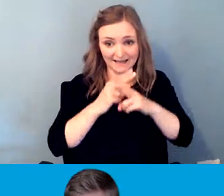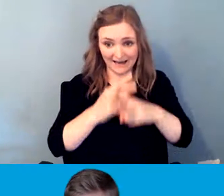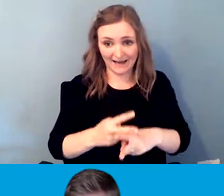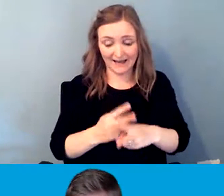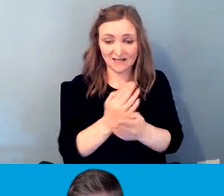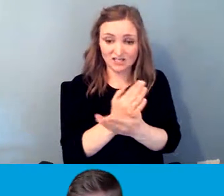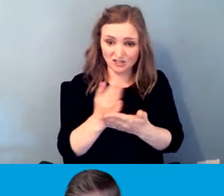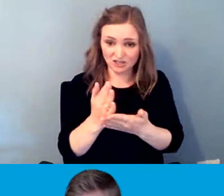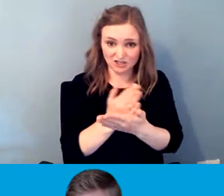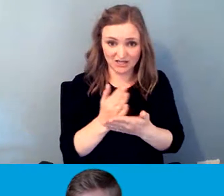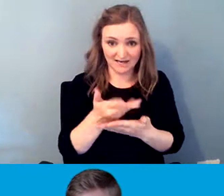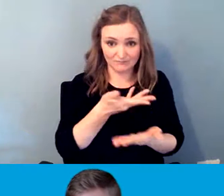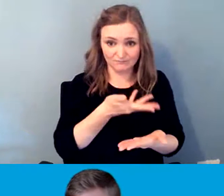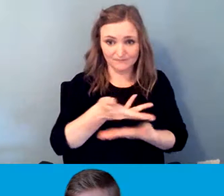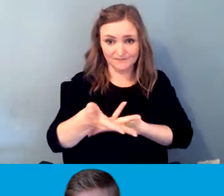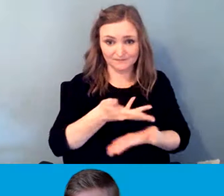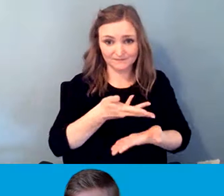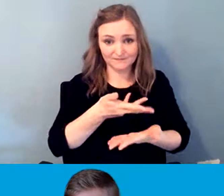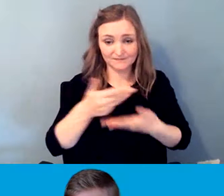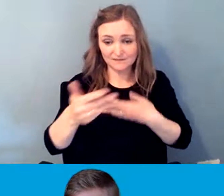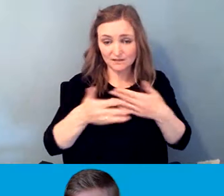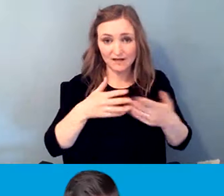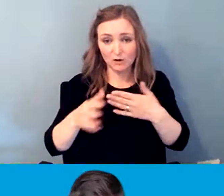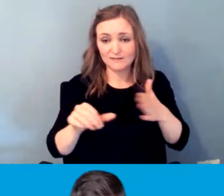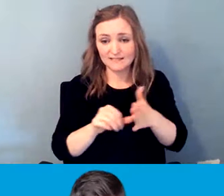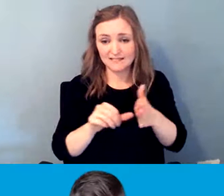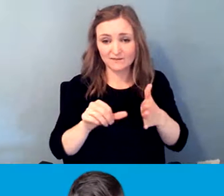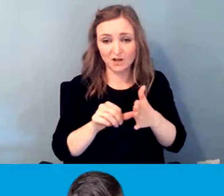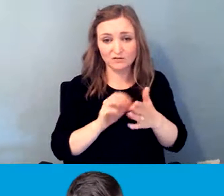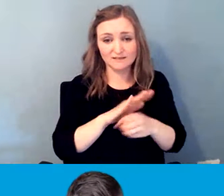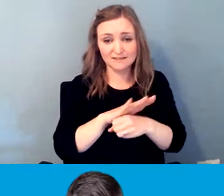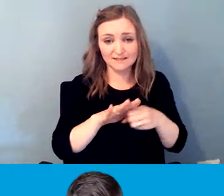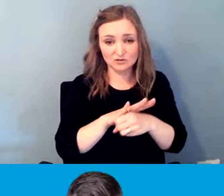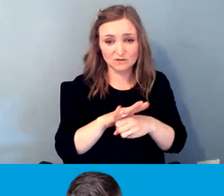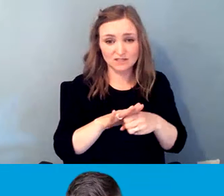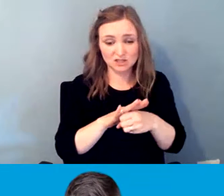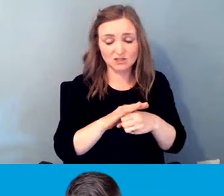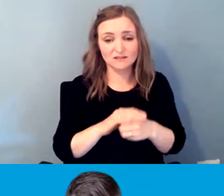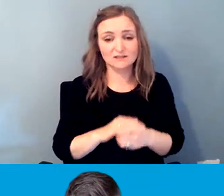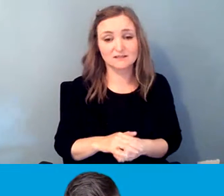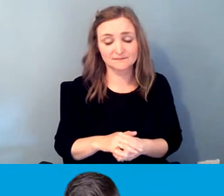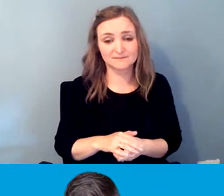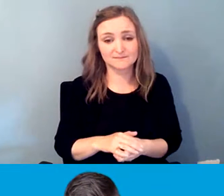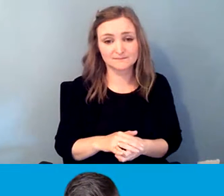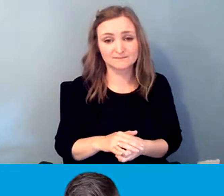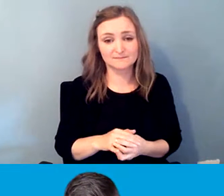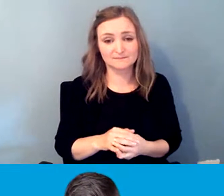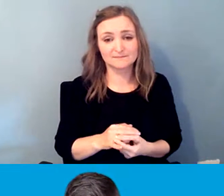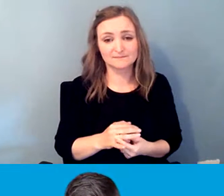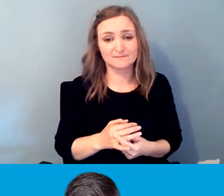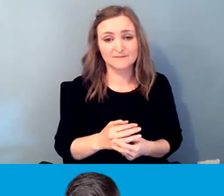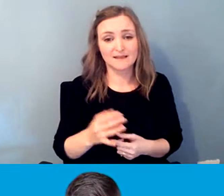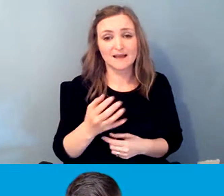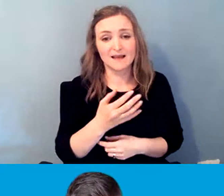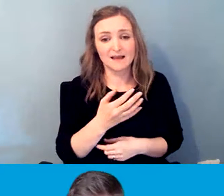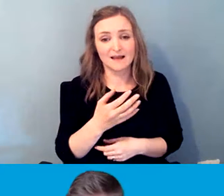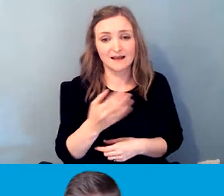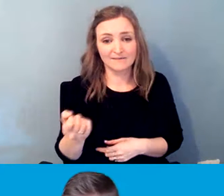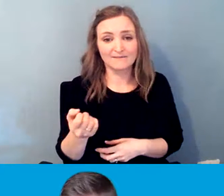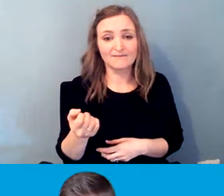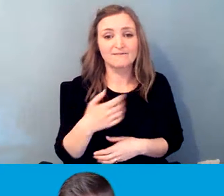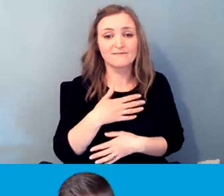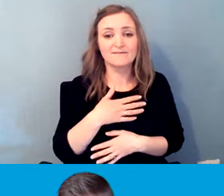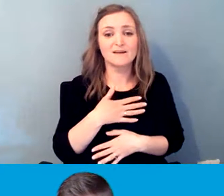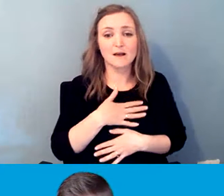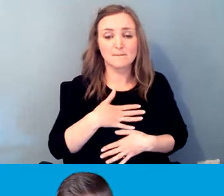patients and dealing with difficult situations. We do have a course now on motivational interviewing, which